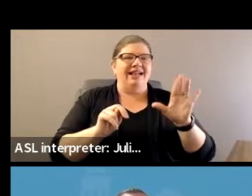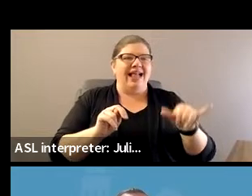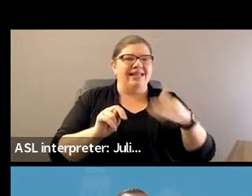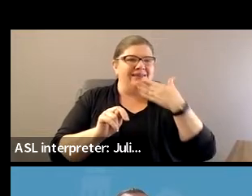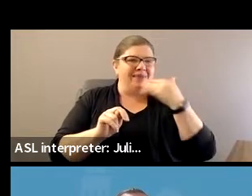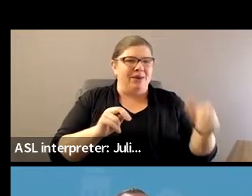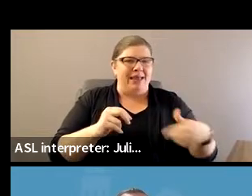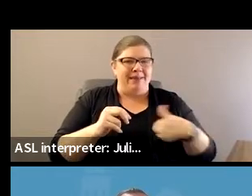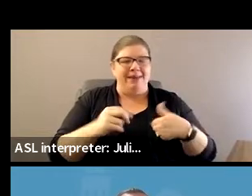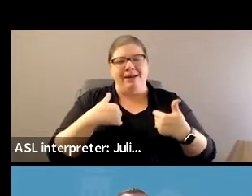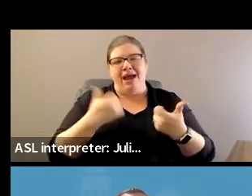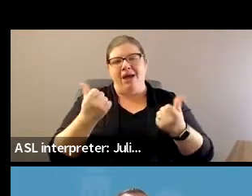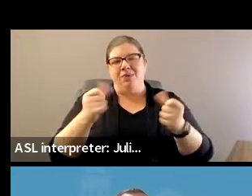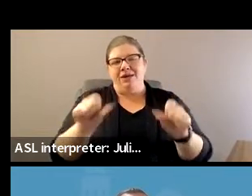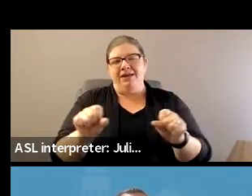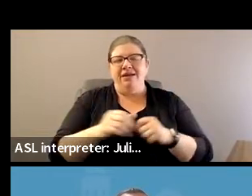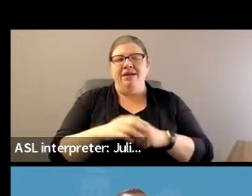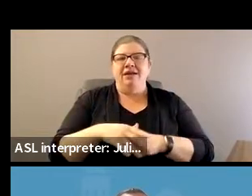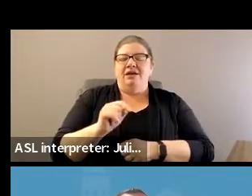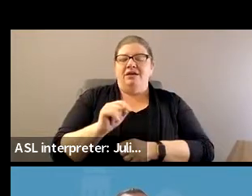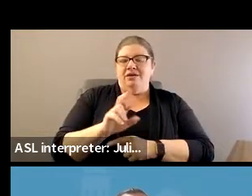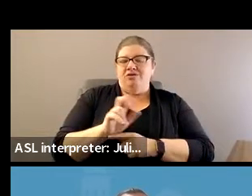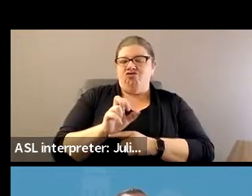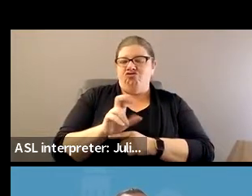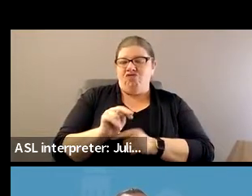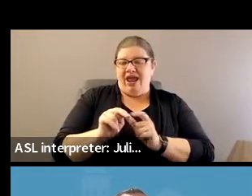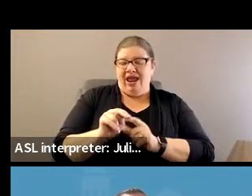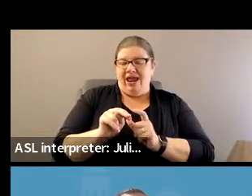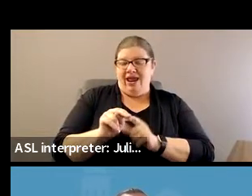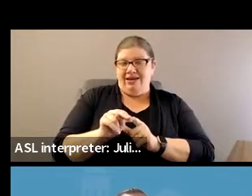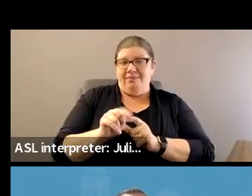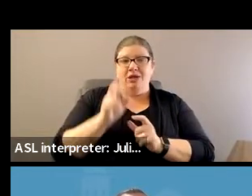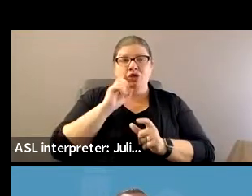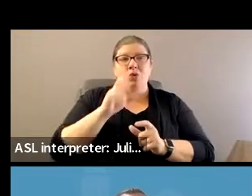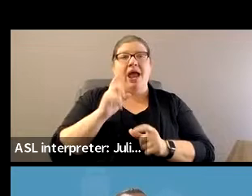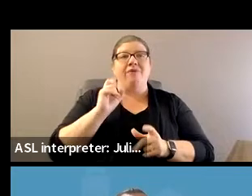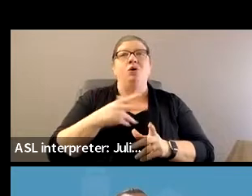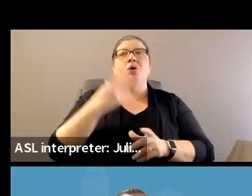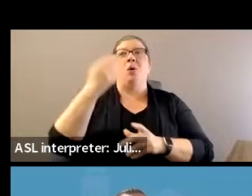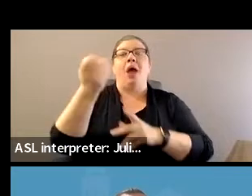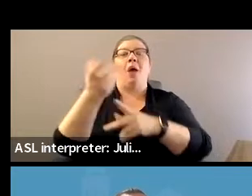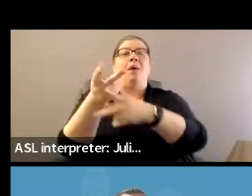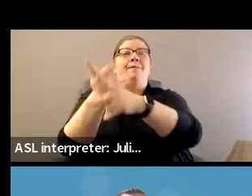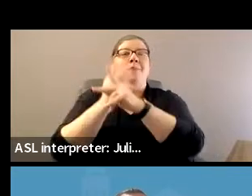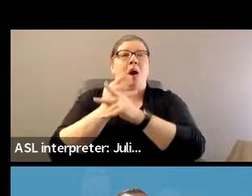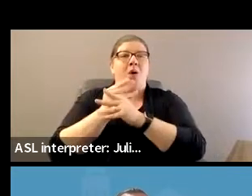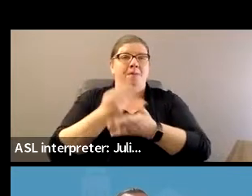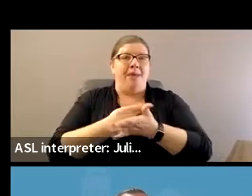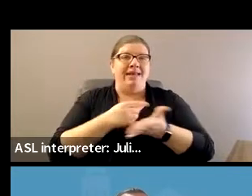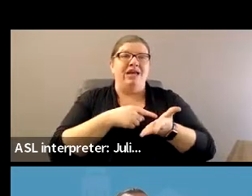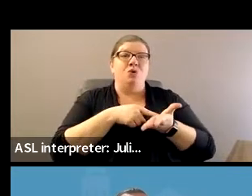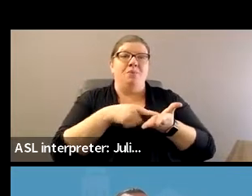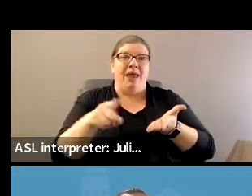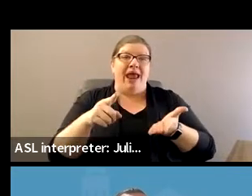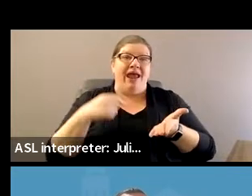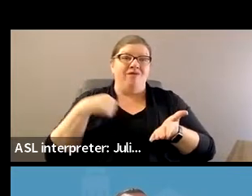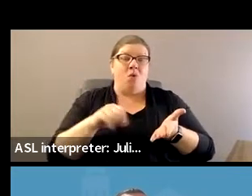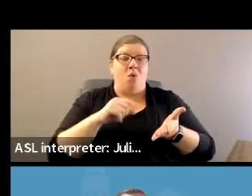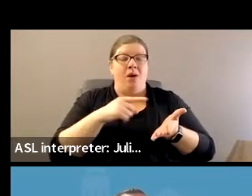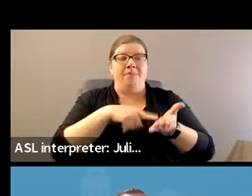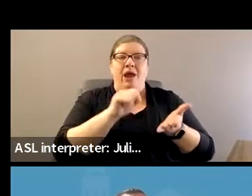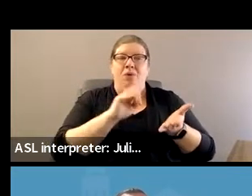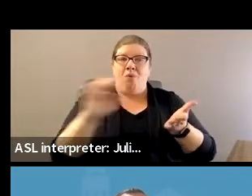but I'll give it a shot. Okay. TRAN is when you need to go out and borrow money in order to make payroll. That's pretty much what it